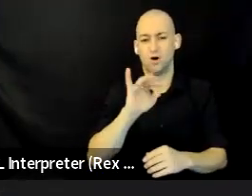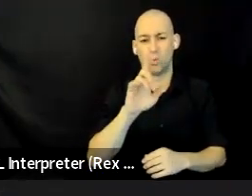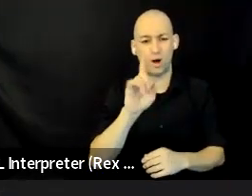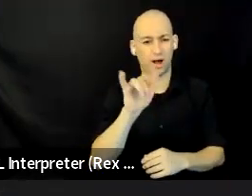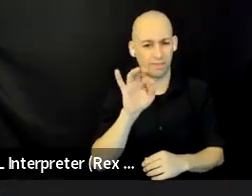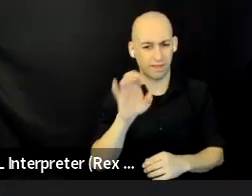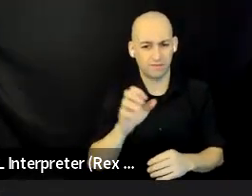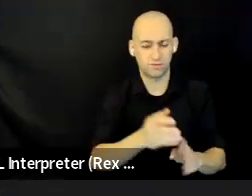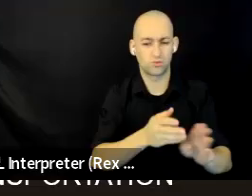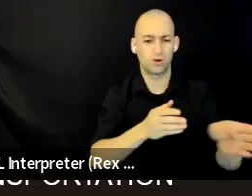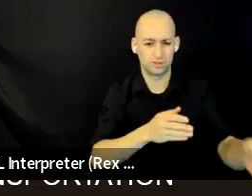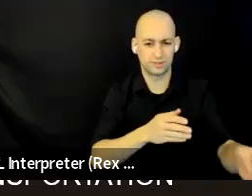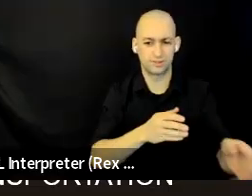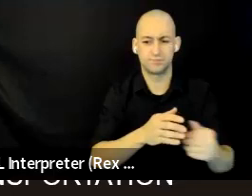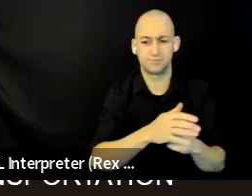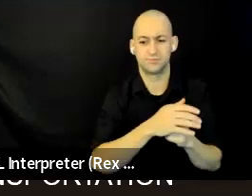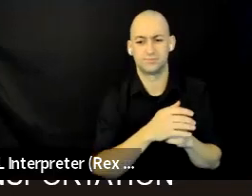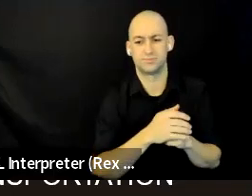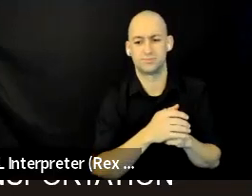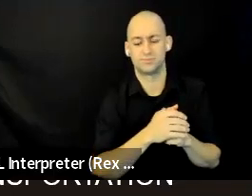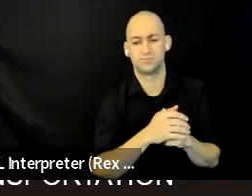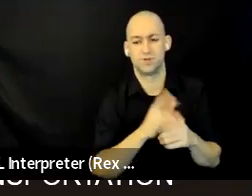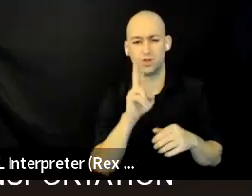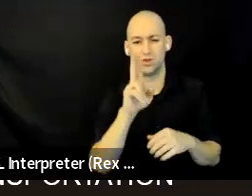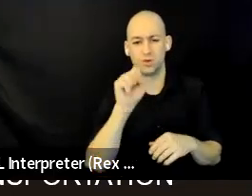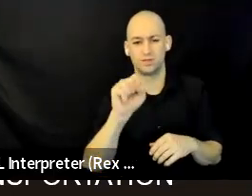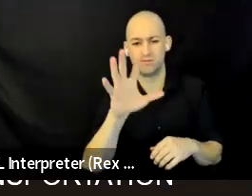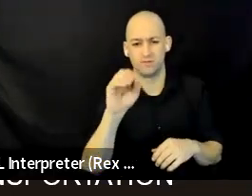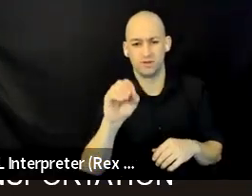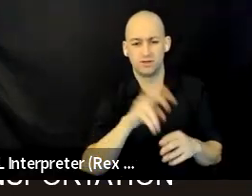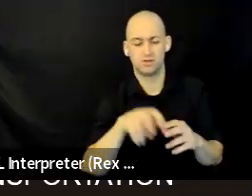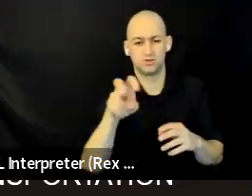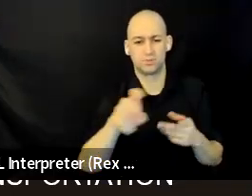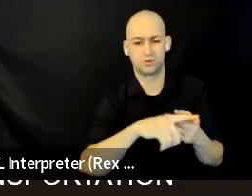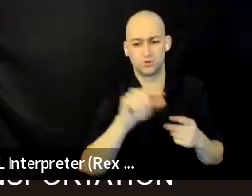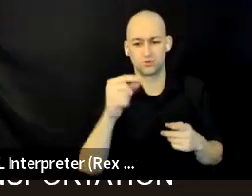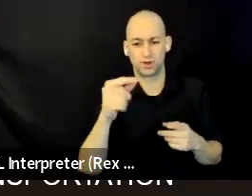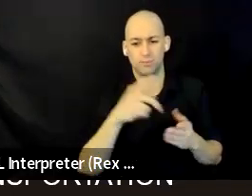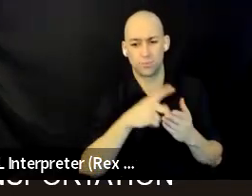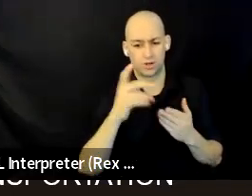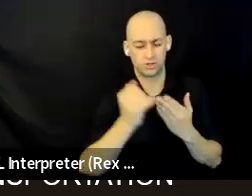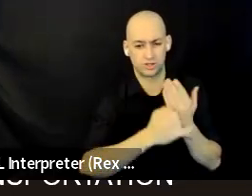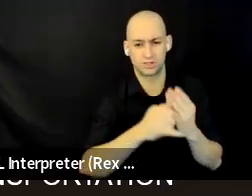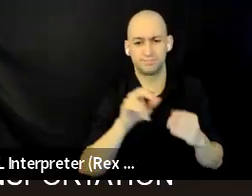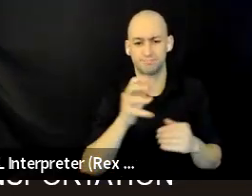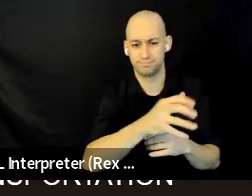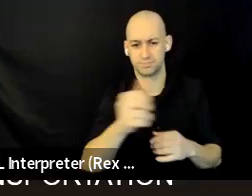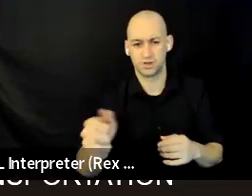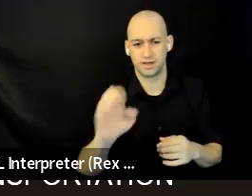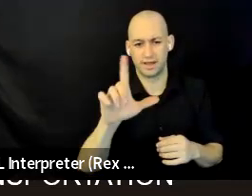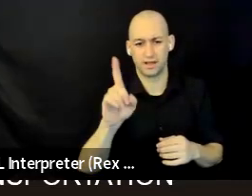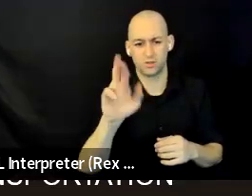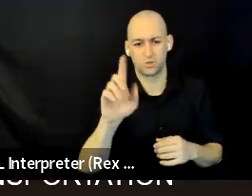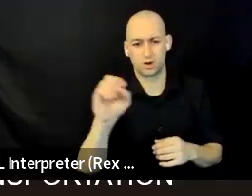elements. Next slide, please. The US 50 Trip to Green project, nominated by the El Dorado County Transportation